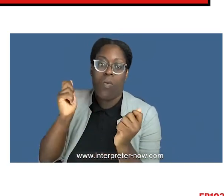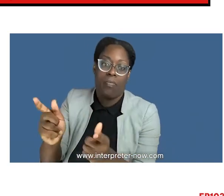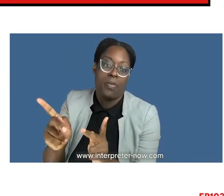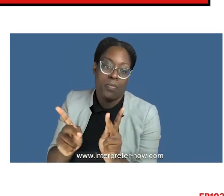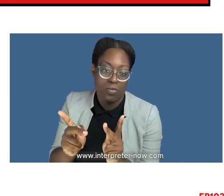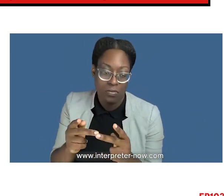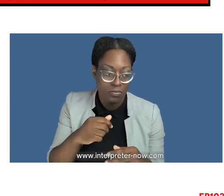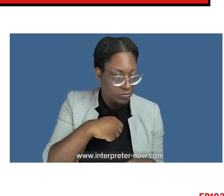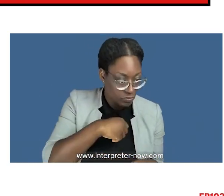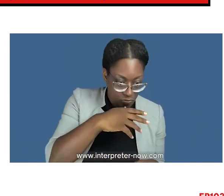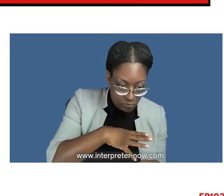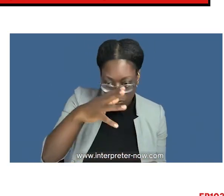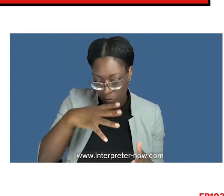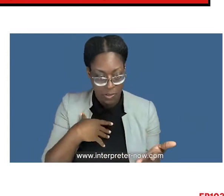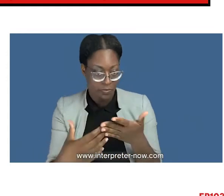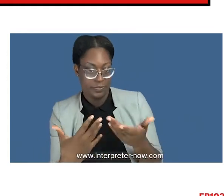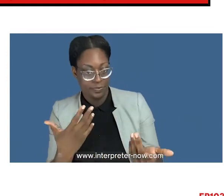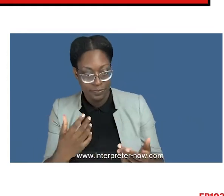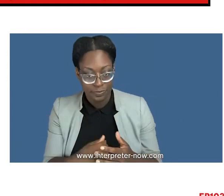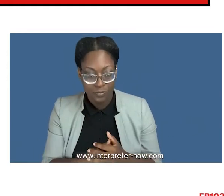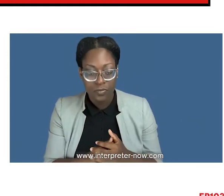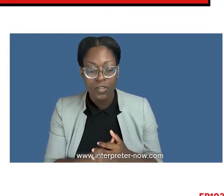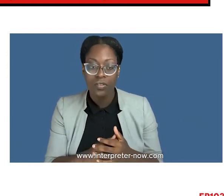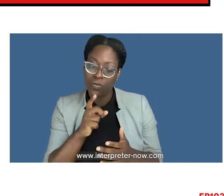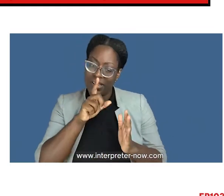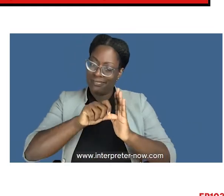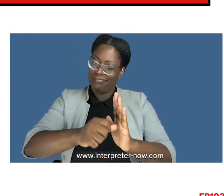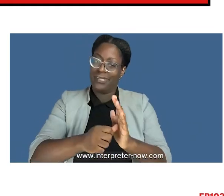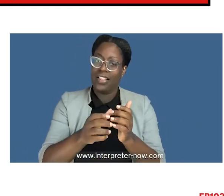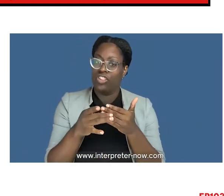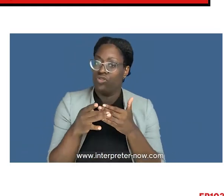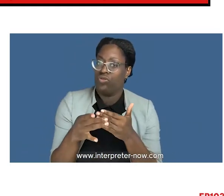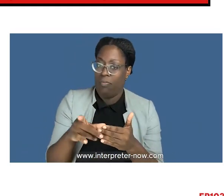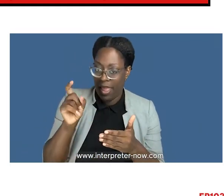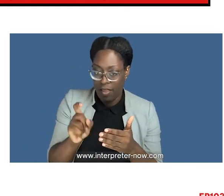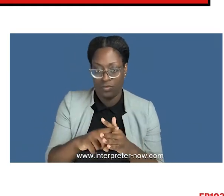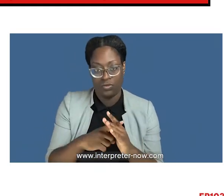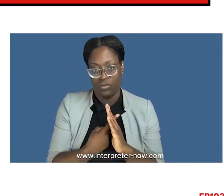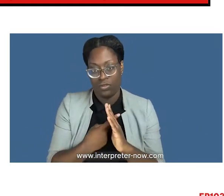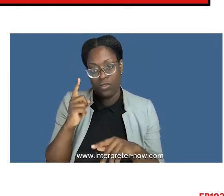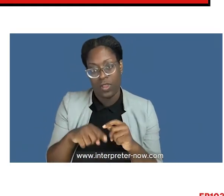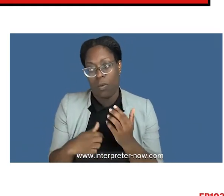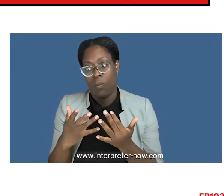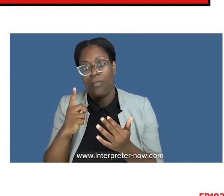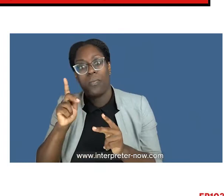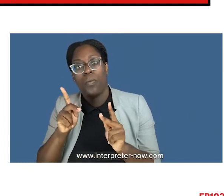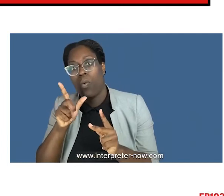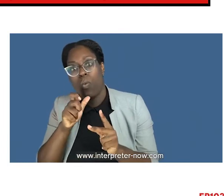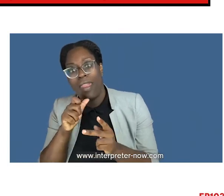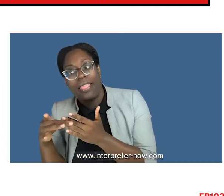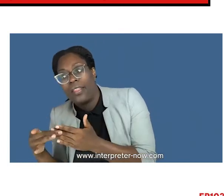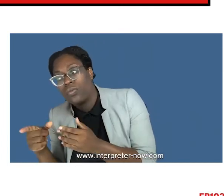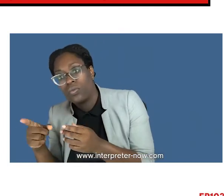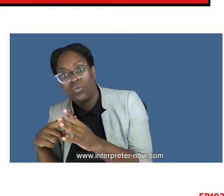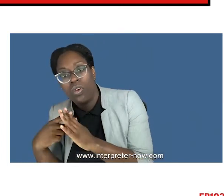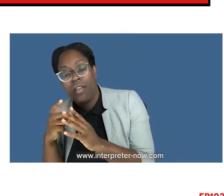that quality feedback for everyone that needs it? So it comes from leadership, and it's really important